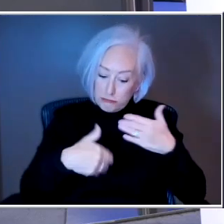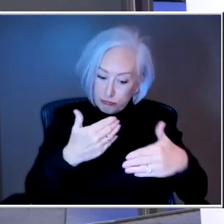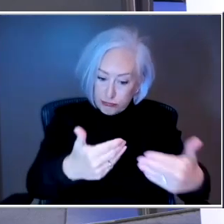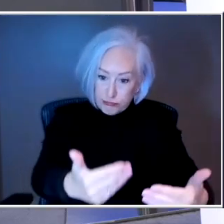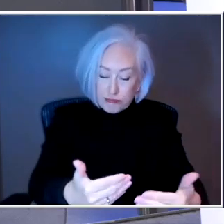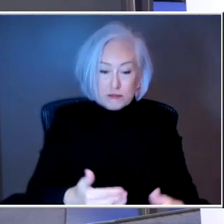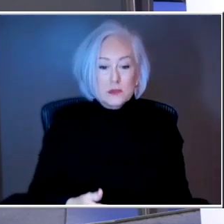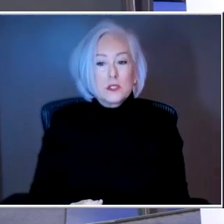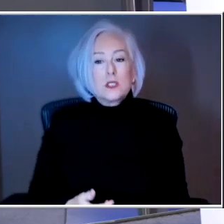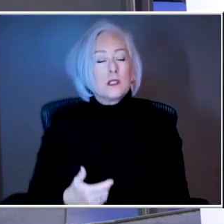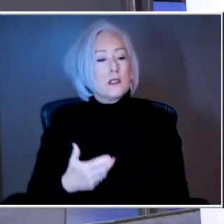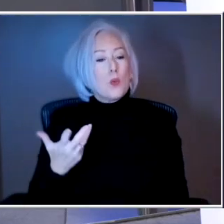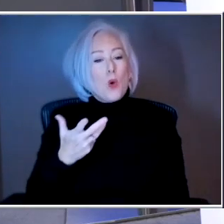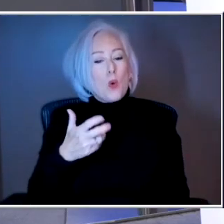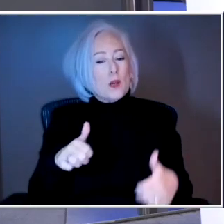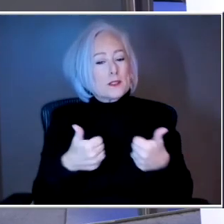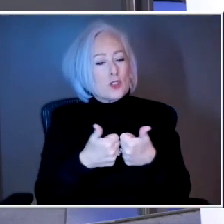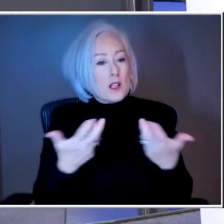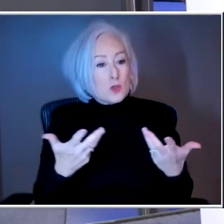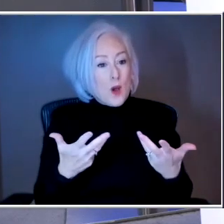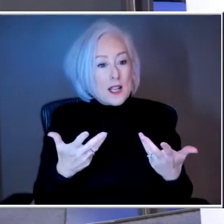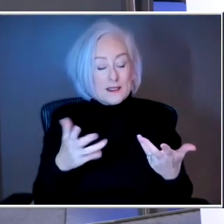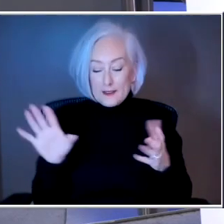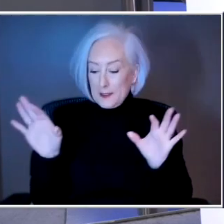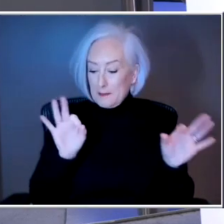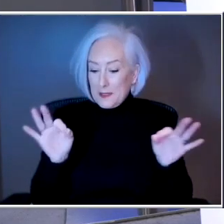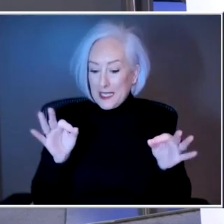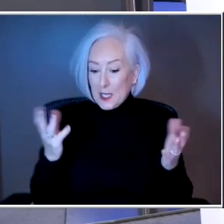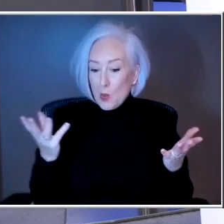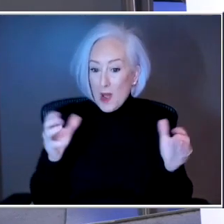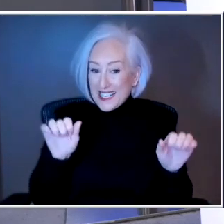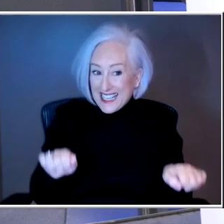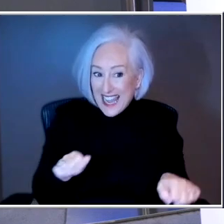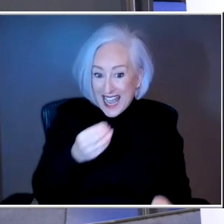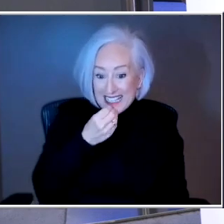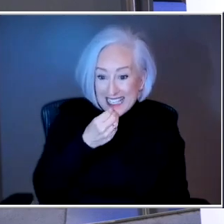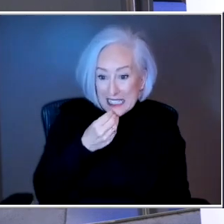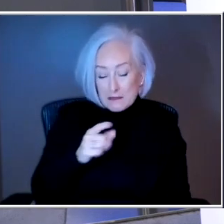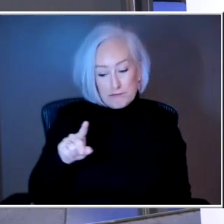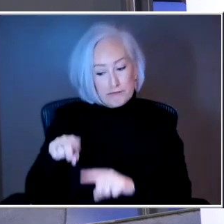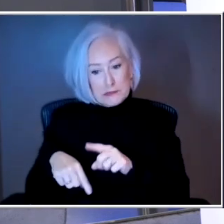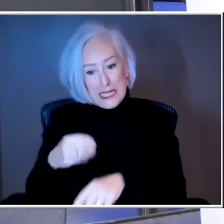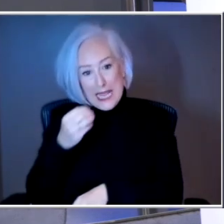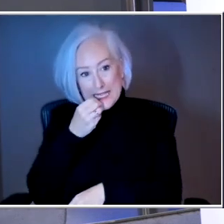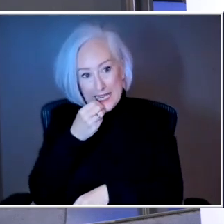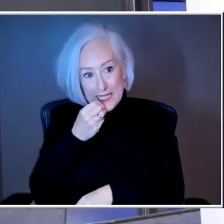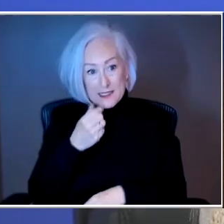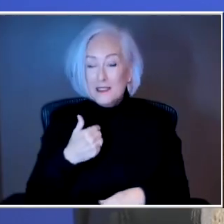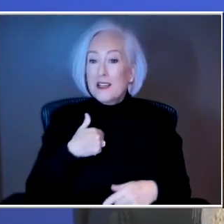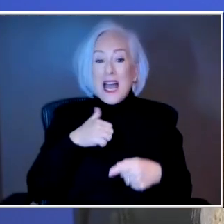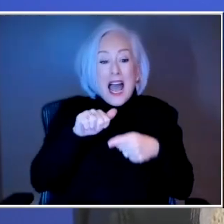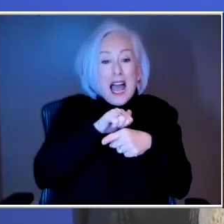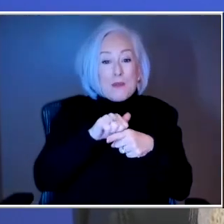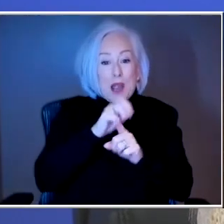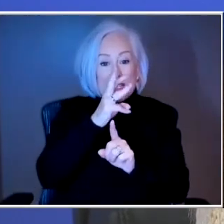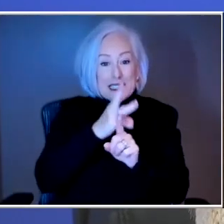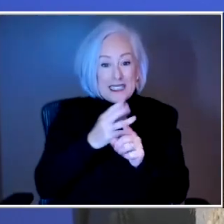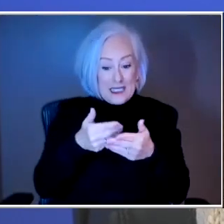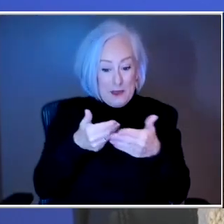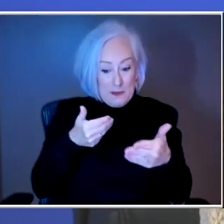Eating. What I could eat, what I couldn't eat. Even though I practiced it for 6 months, it literally